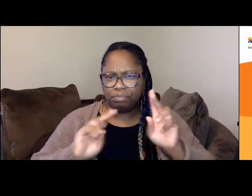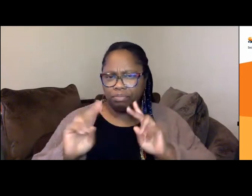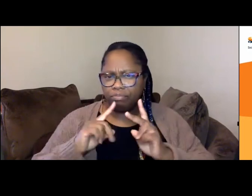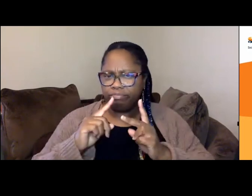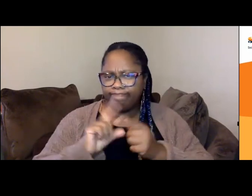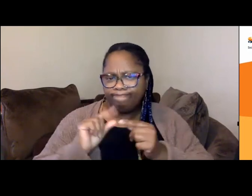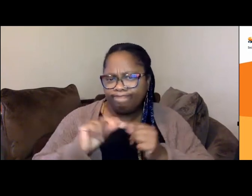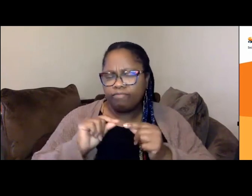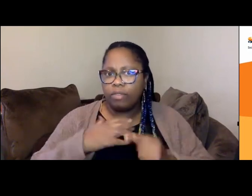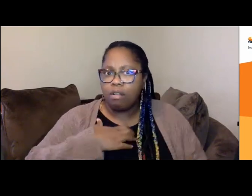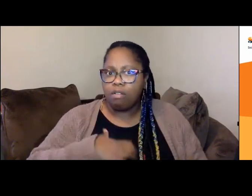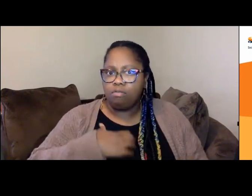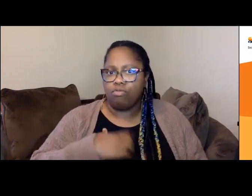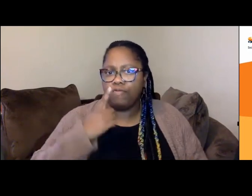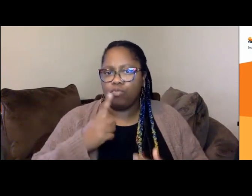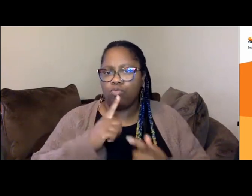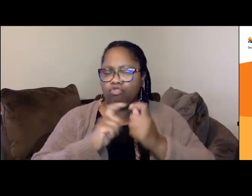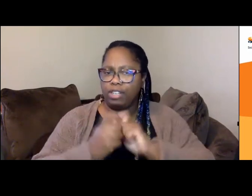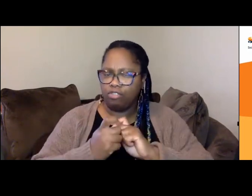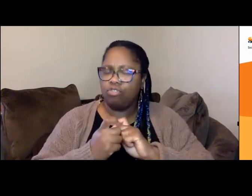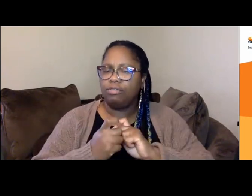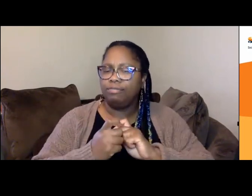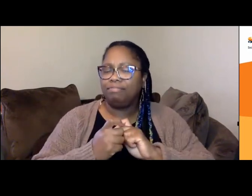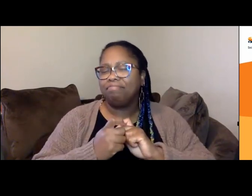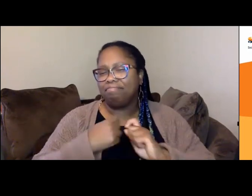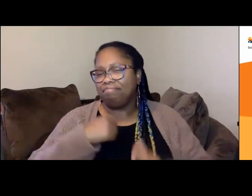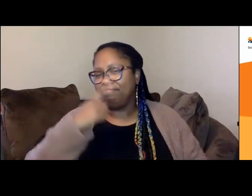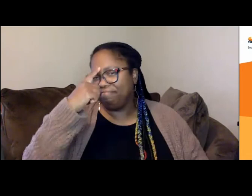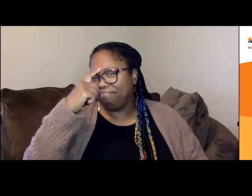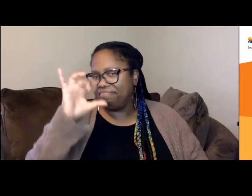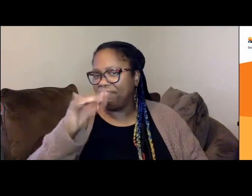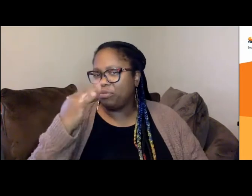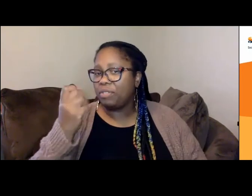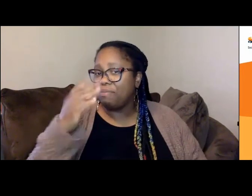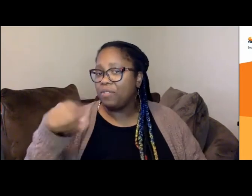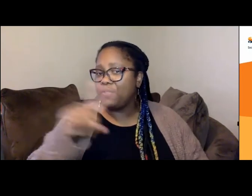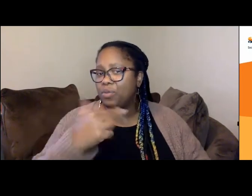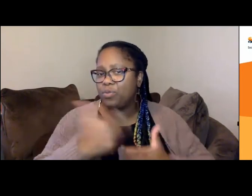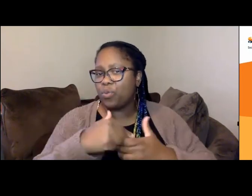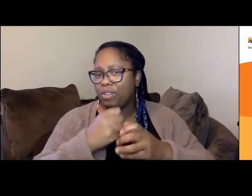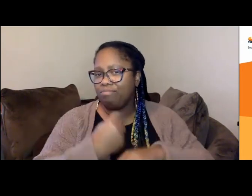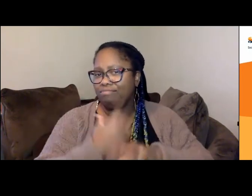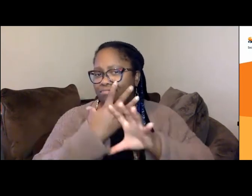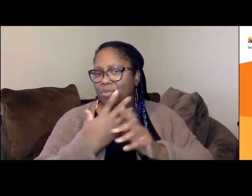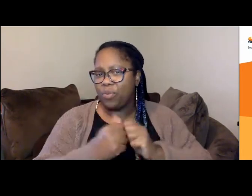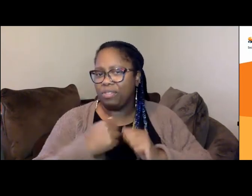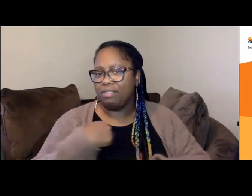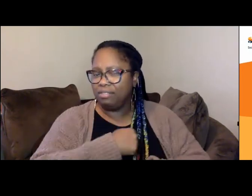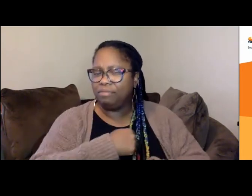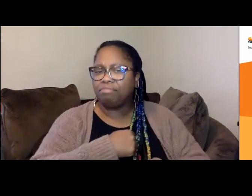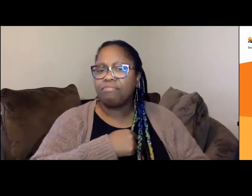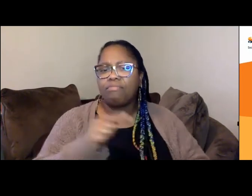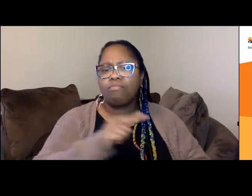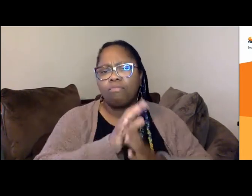for change. And I suspect that is why many of you are here today with us. You are curious,